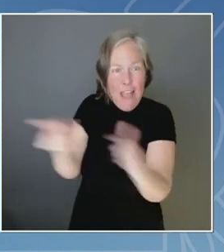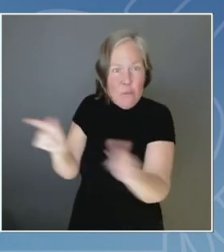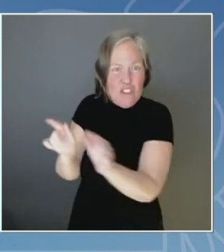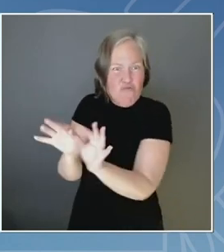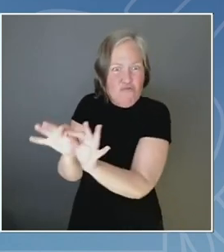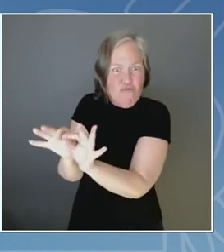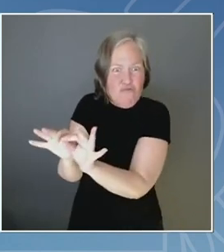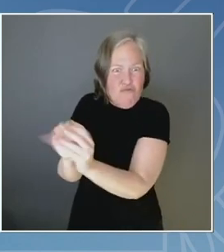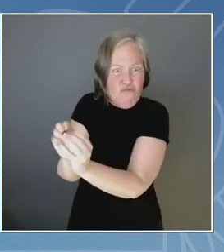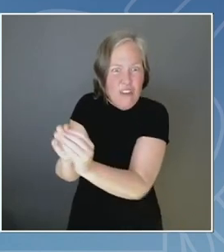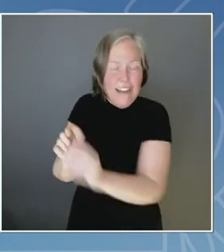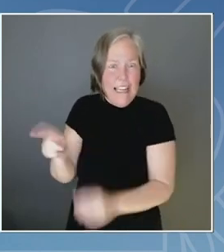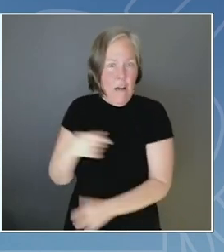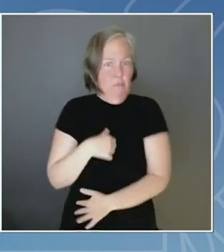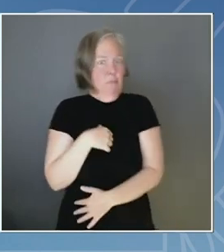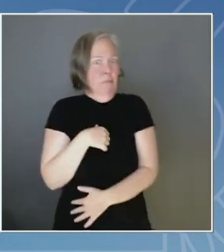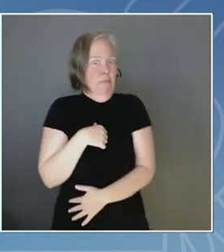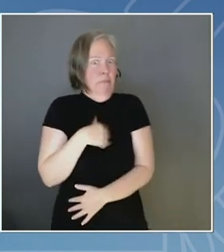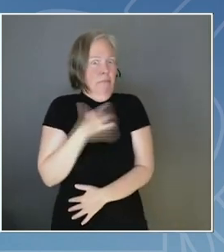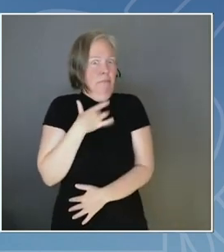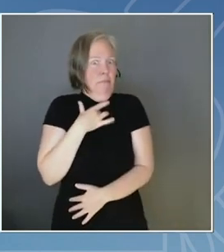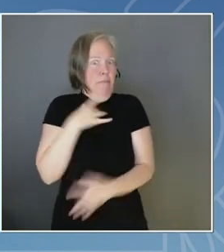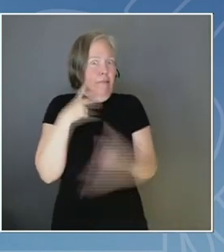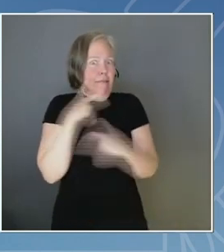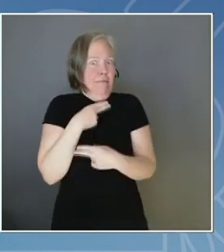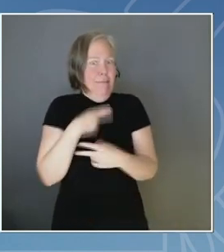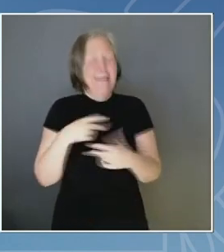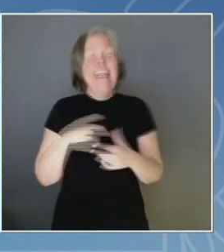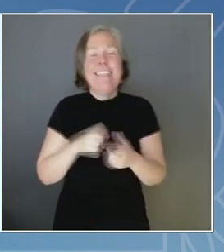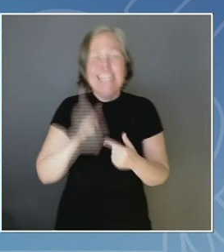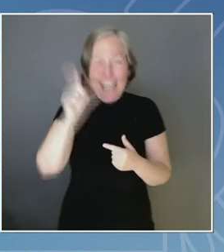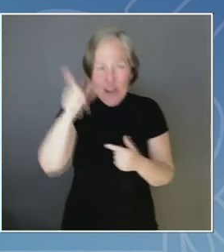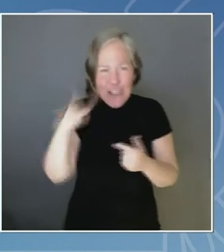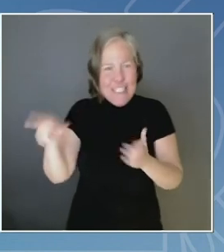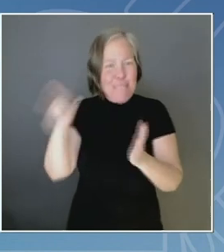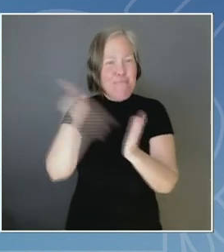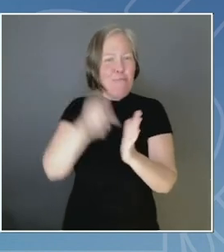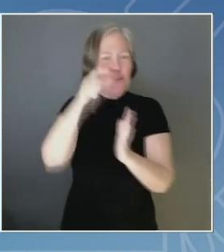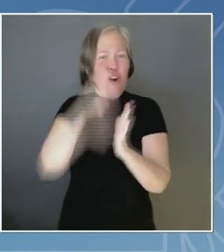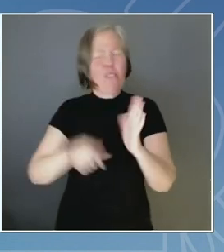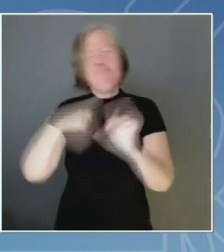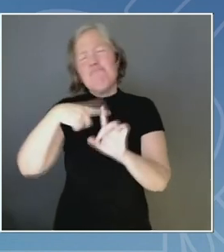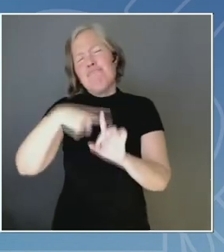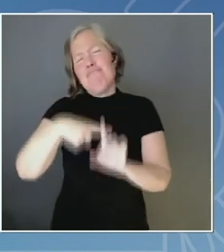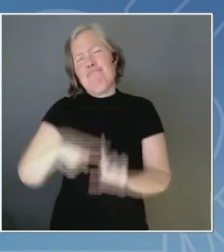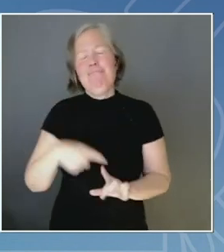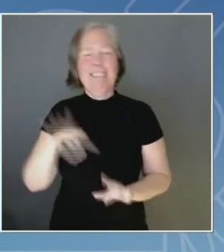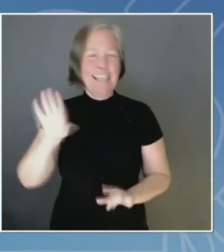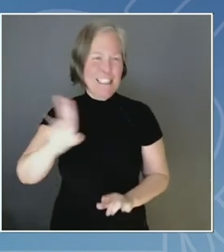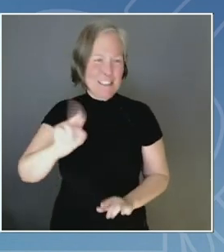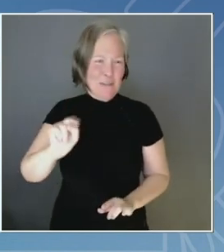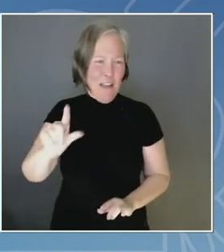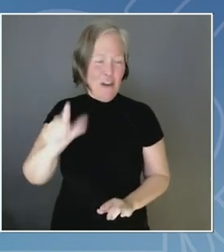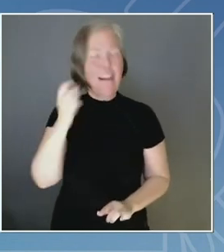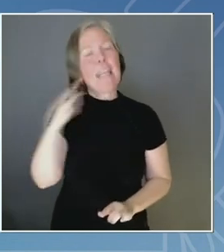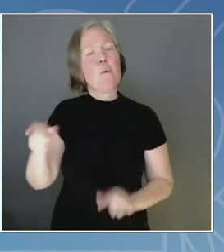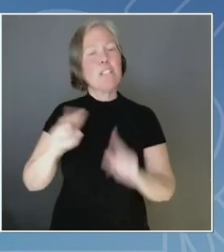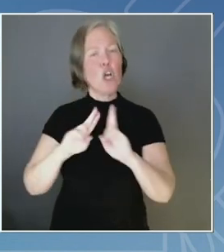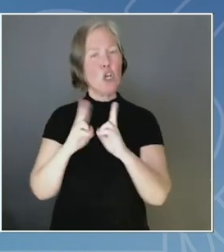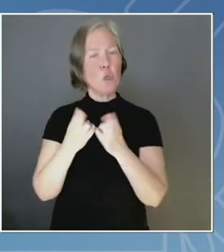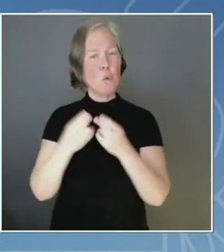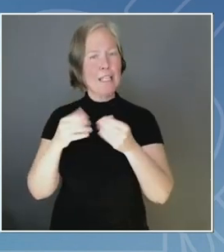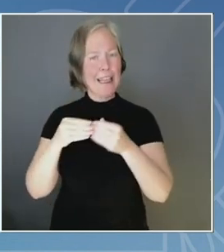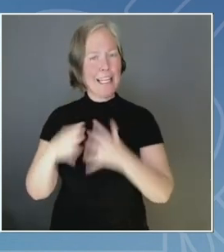And he shut up. And then he ended up publishing a very glowing article in their newsletter. I mean, and he was the union leader of a